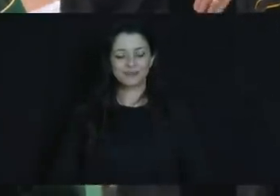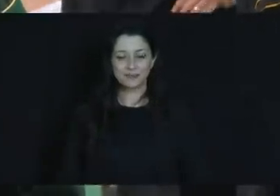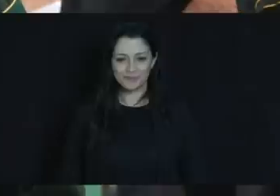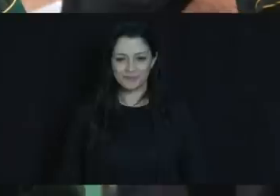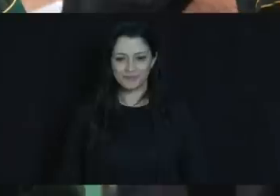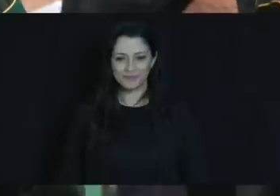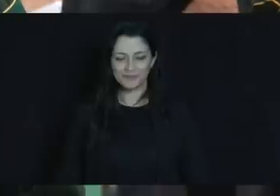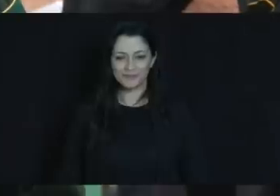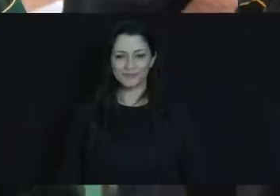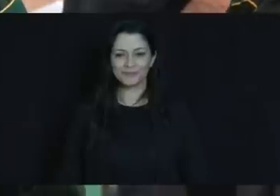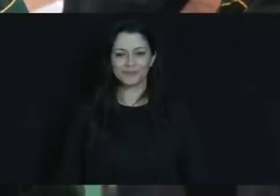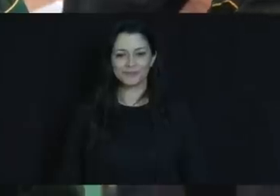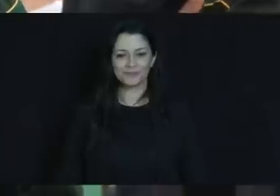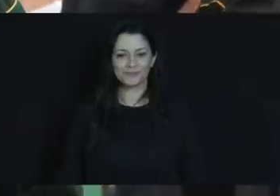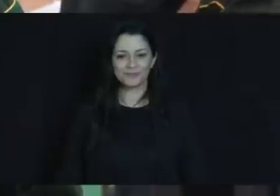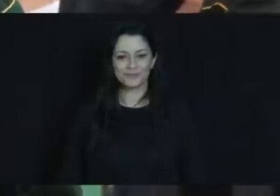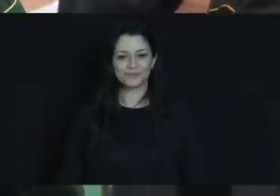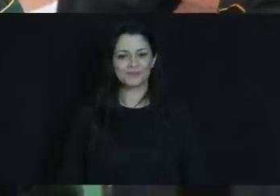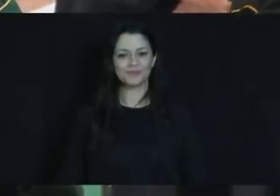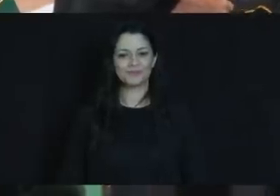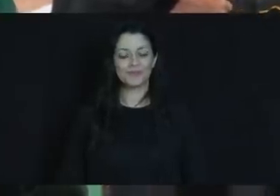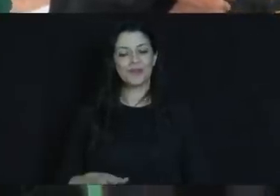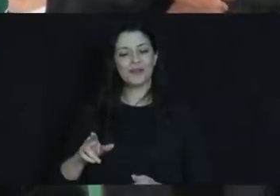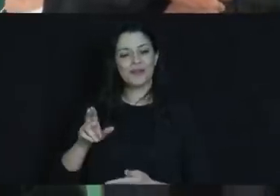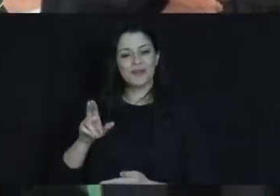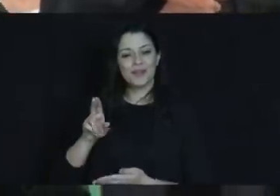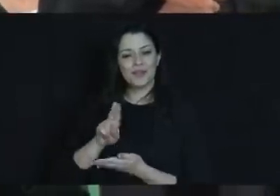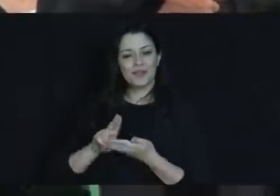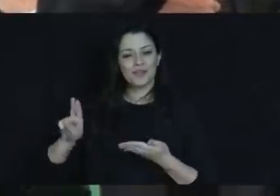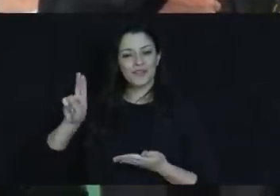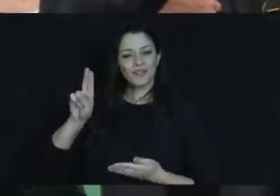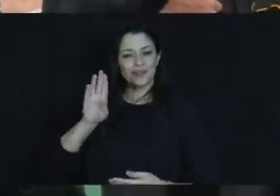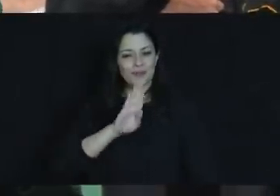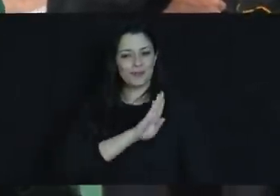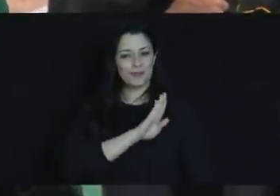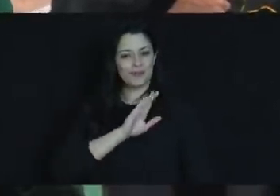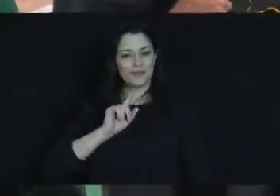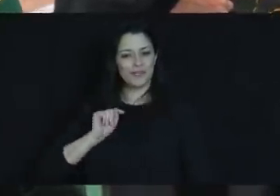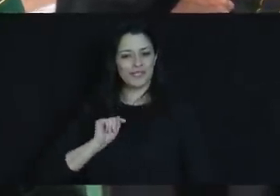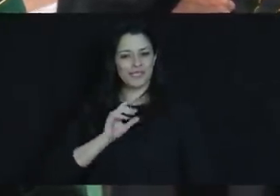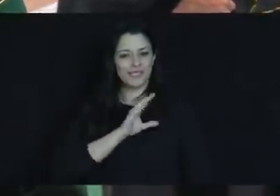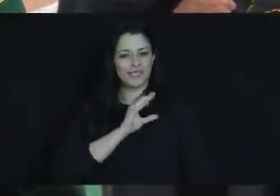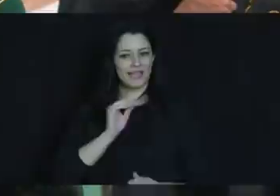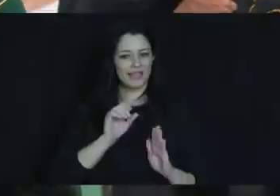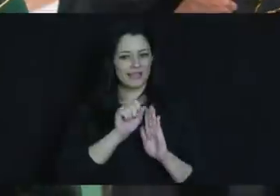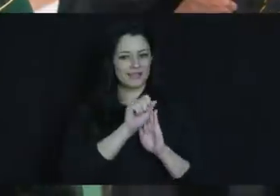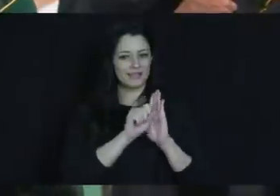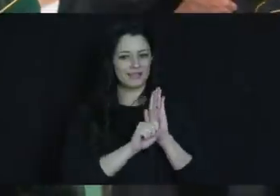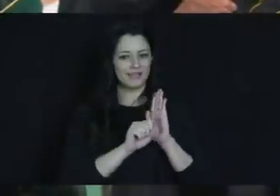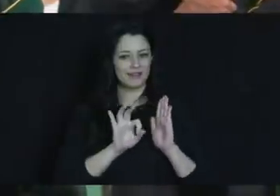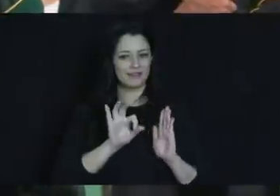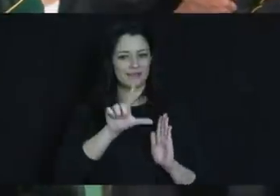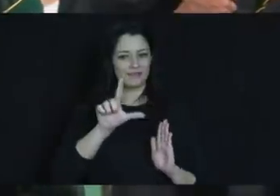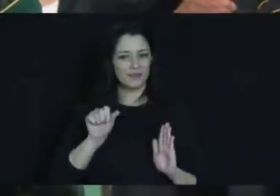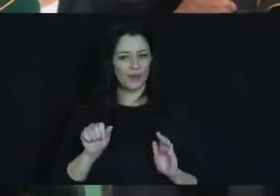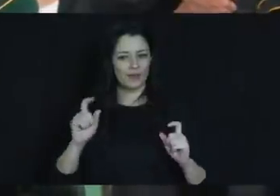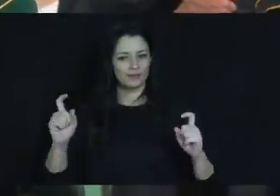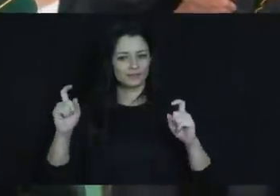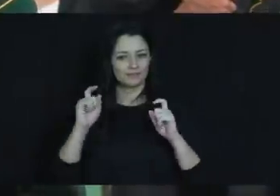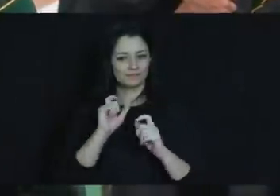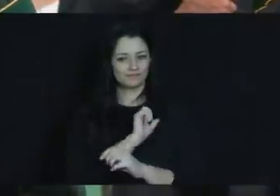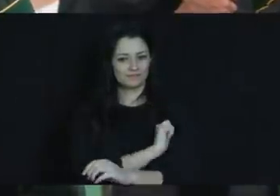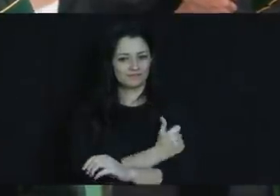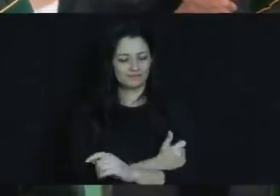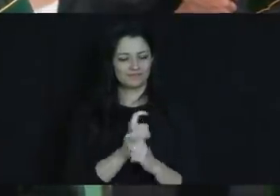By virtue of the authority vested in me by the University Board of Trustees and the State of Florida, I confer